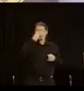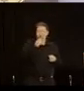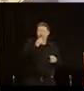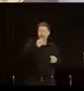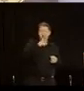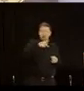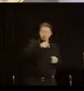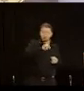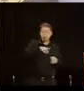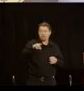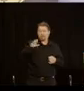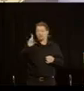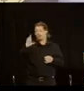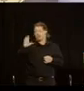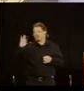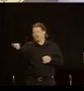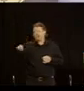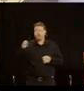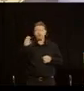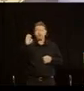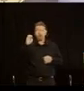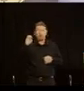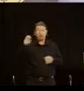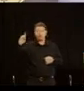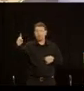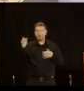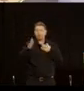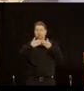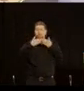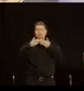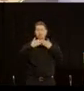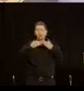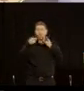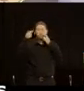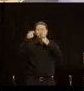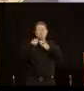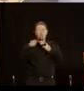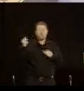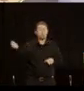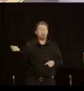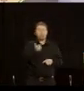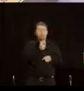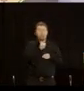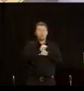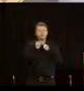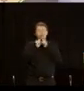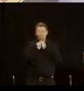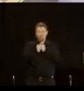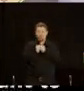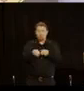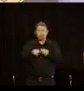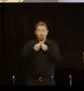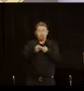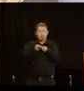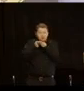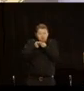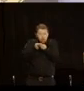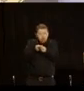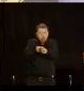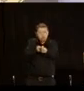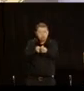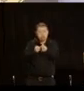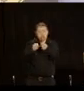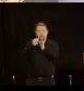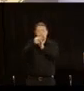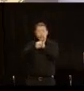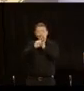or DCF or DOE. We want to make sure that we're providing streamlined, efficient, and effective use of state government.